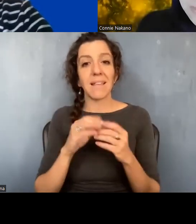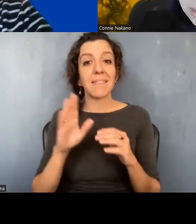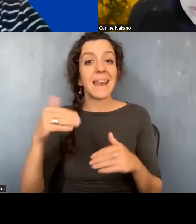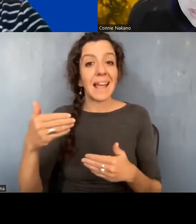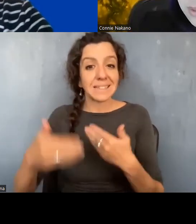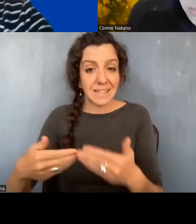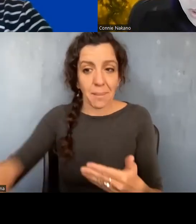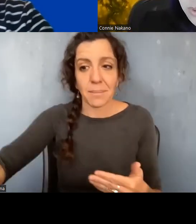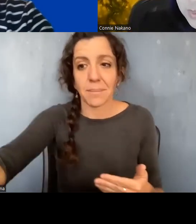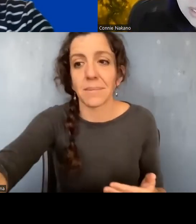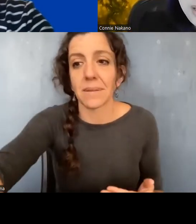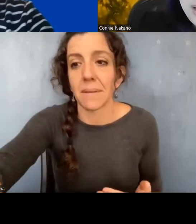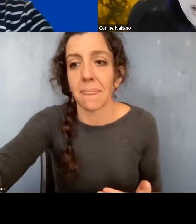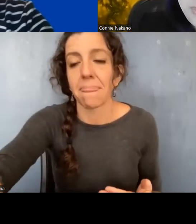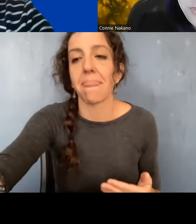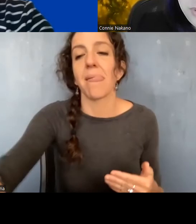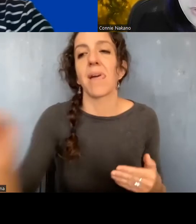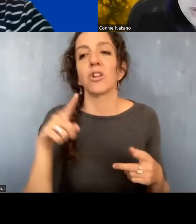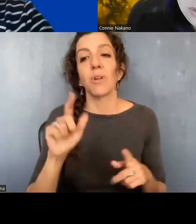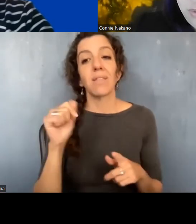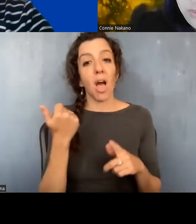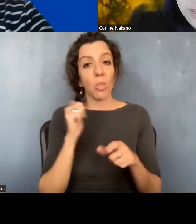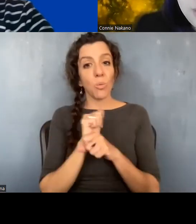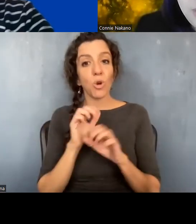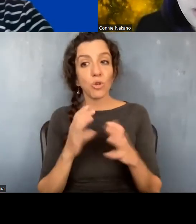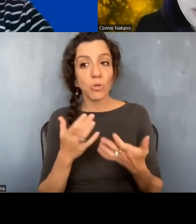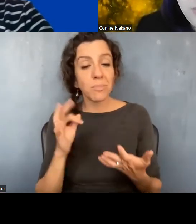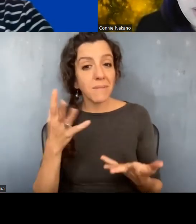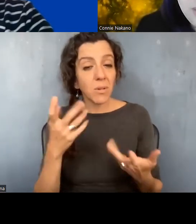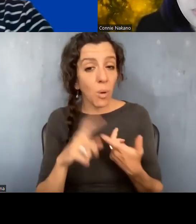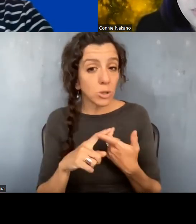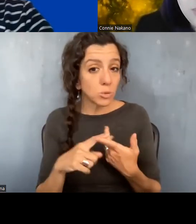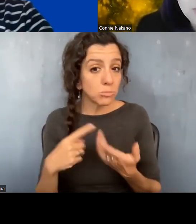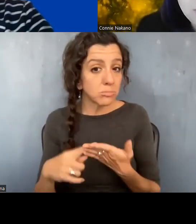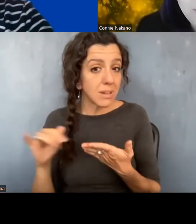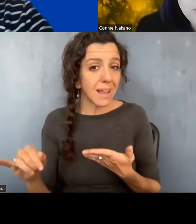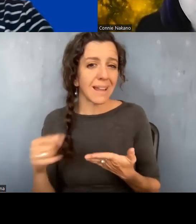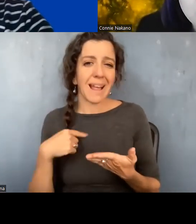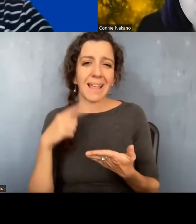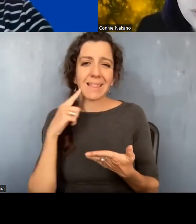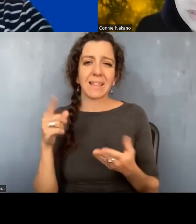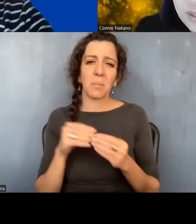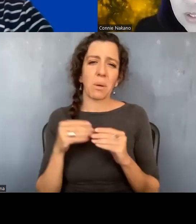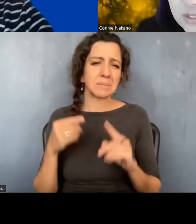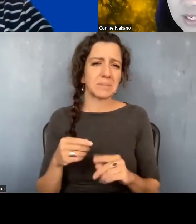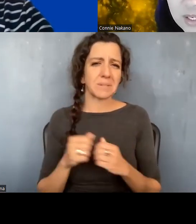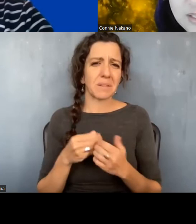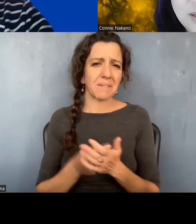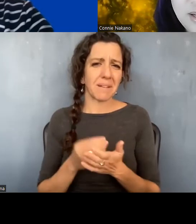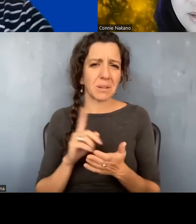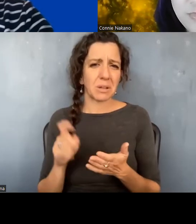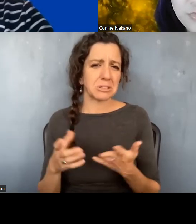when we're having those other work groups. If you agree, Susan, or if you want to touch on any of those, I think those are a little specific with some of the funding questions